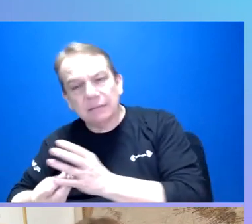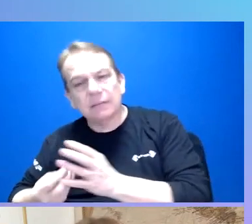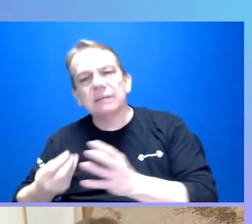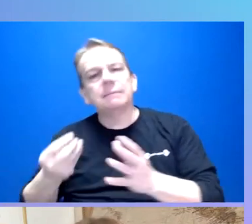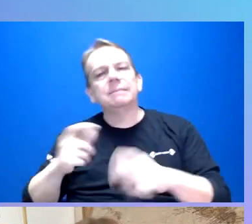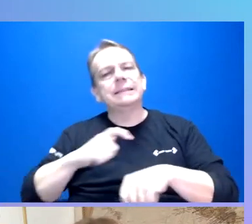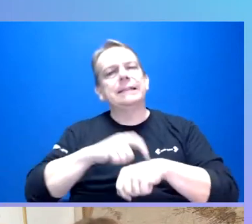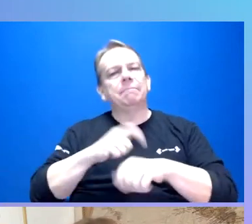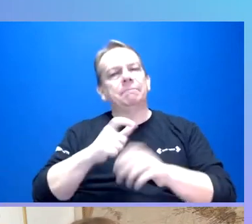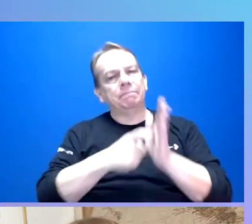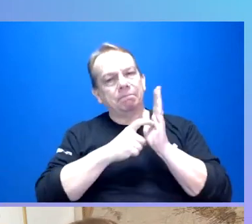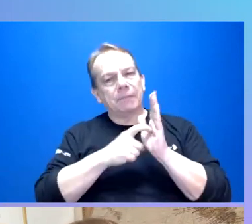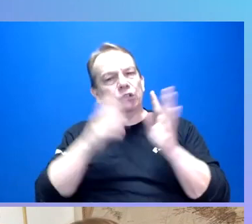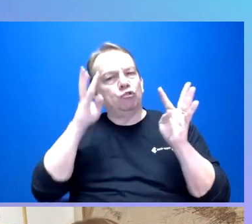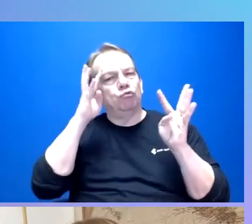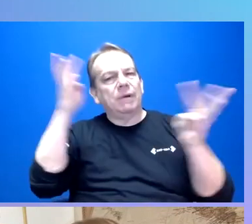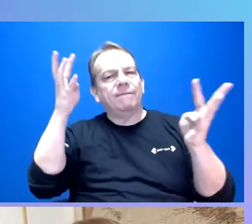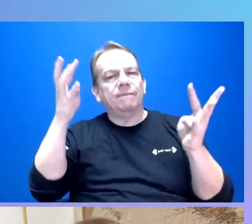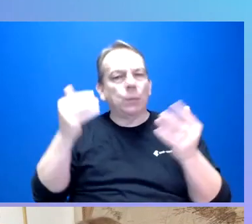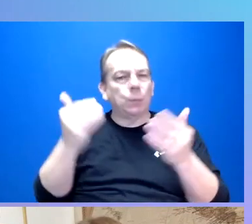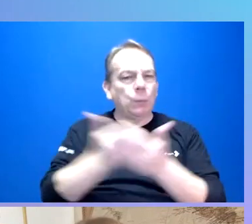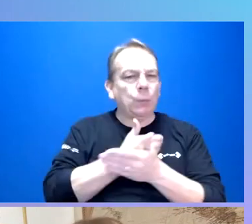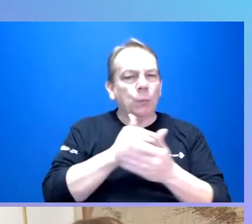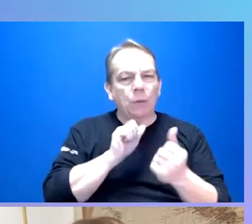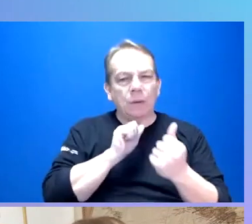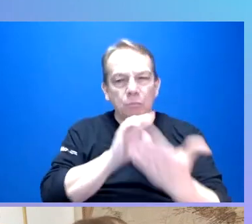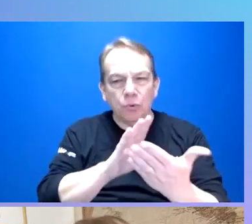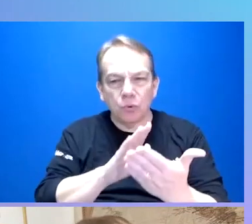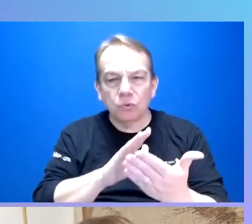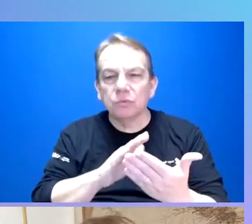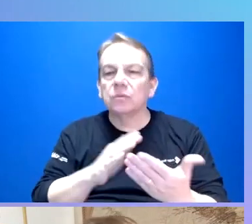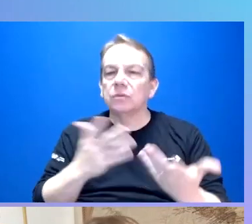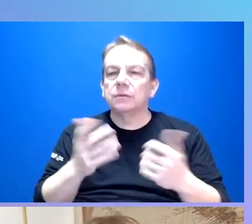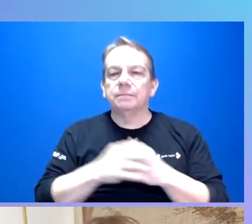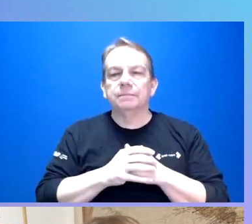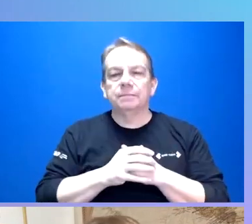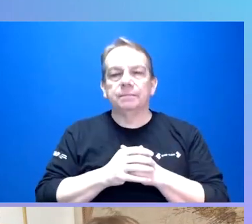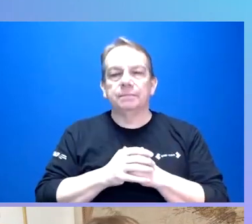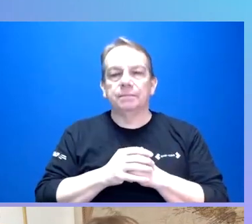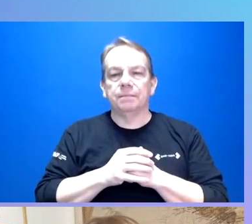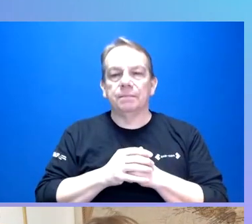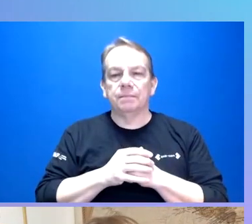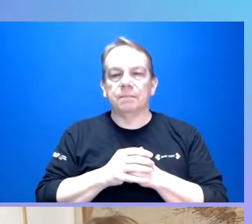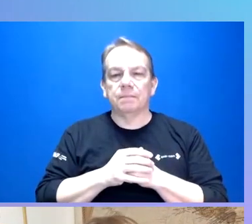creative. And so I'm going to give you an example to kind of bring this idea to life.